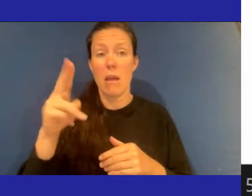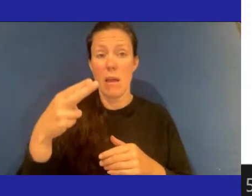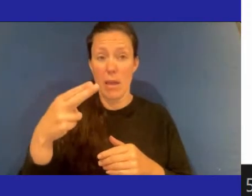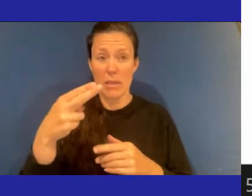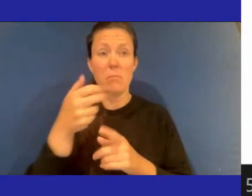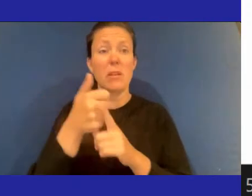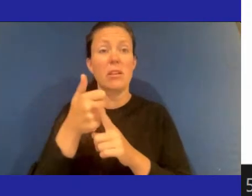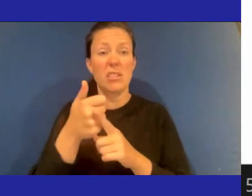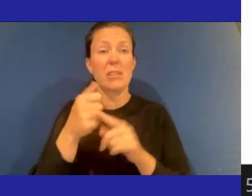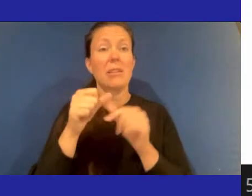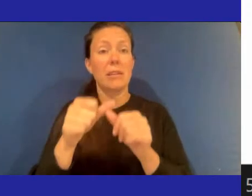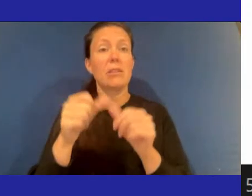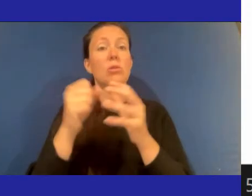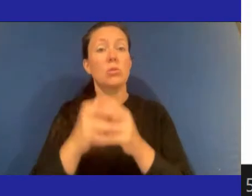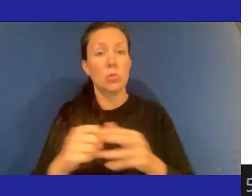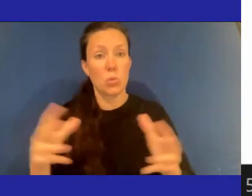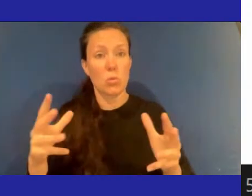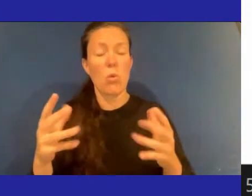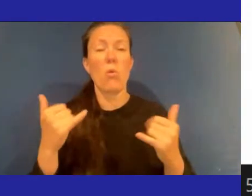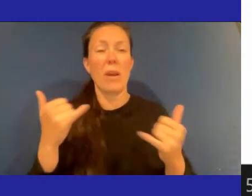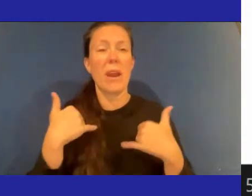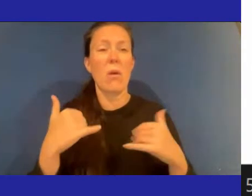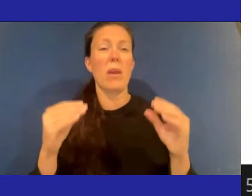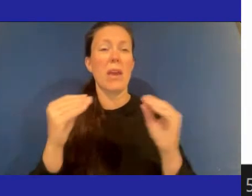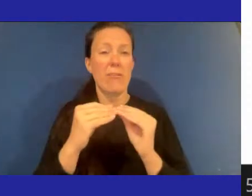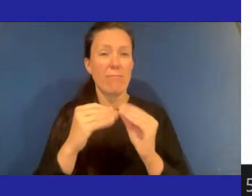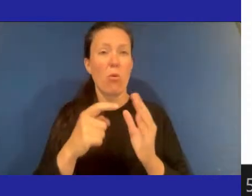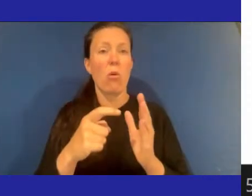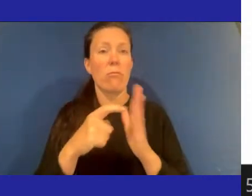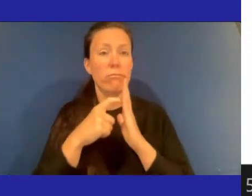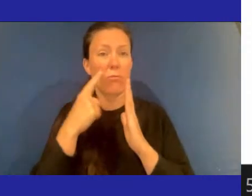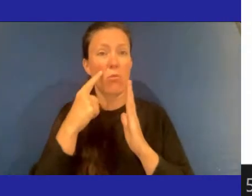expand. There has been more demand for these services.